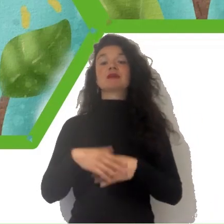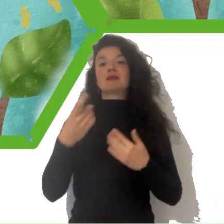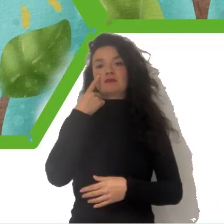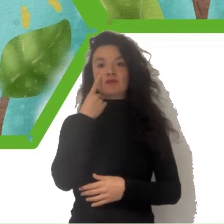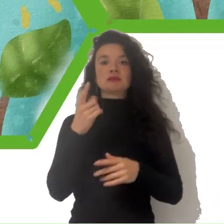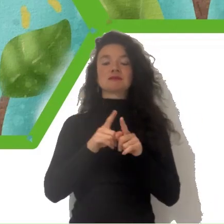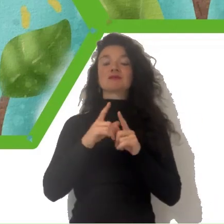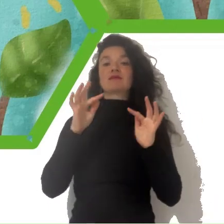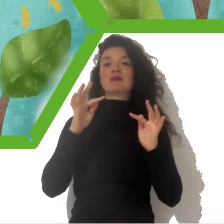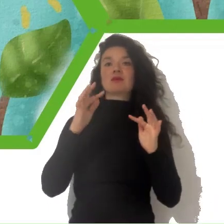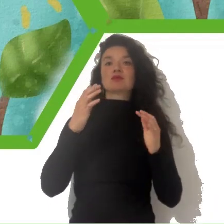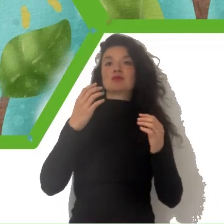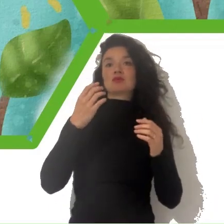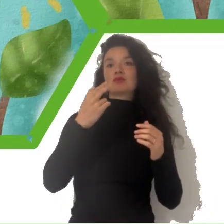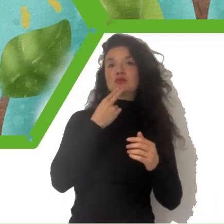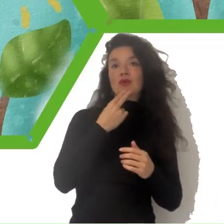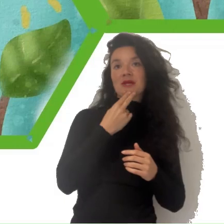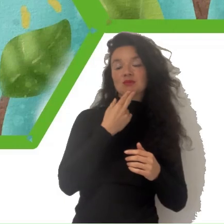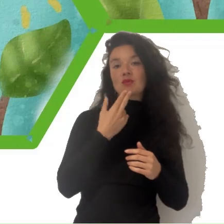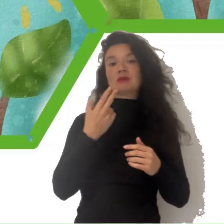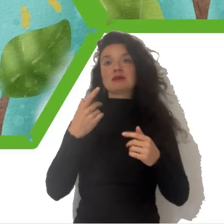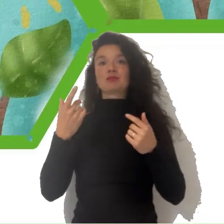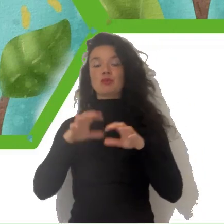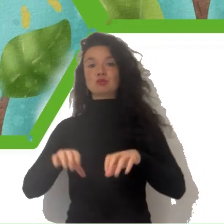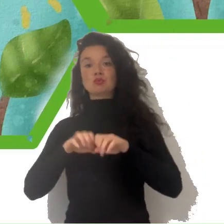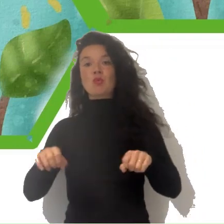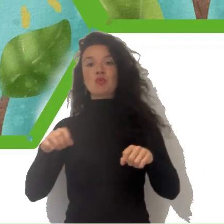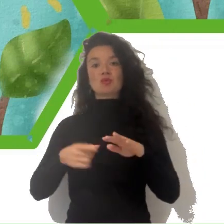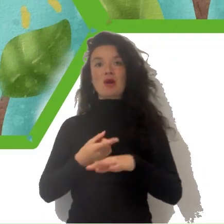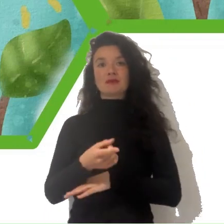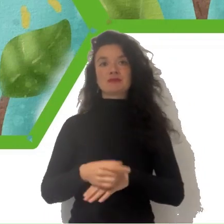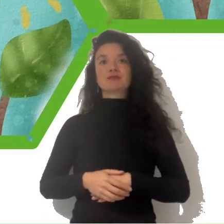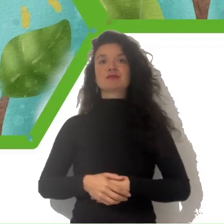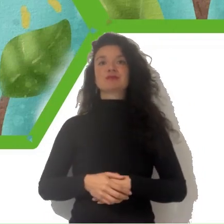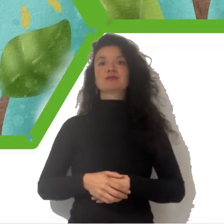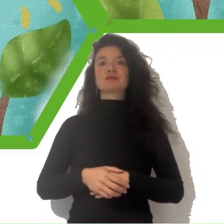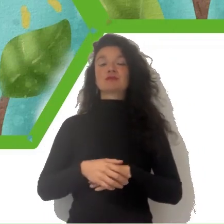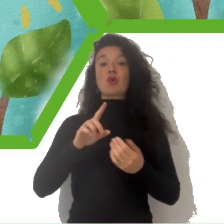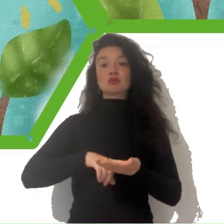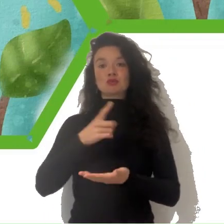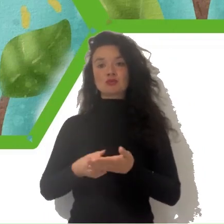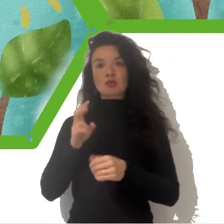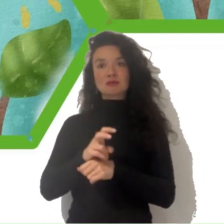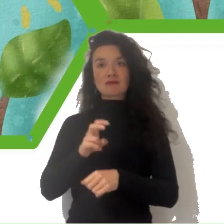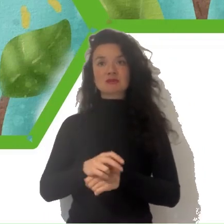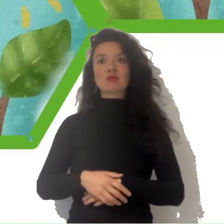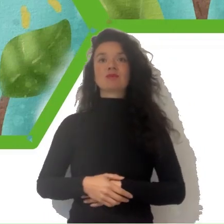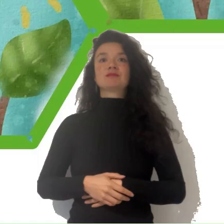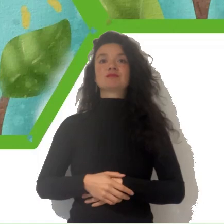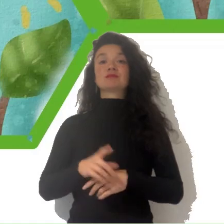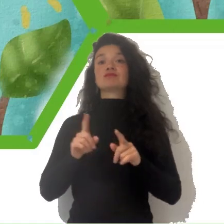protection. And then we'll see how sustainability applies in our daily life and in our professions and